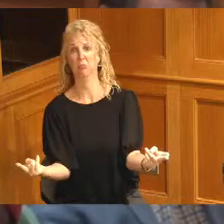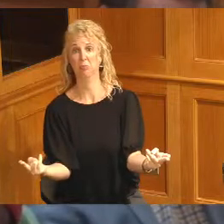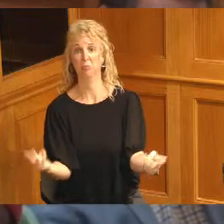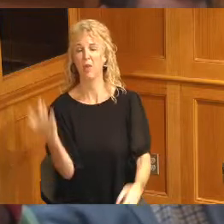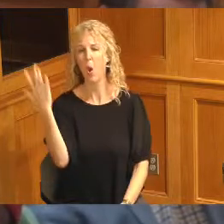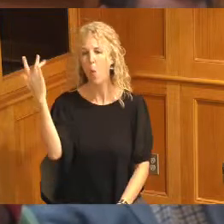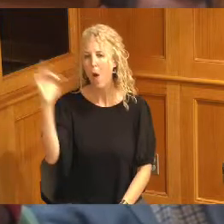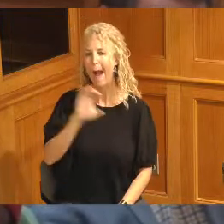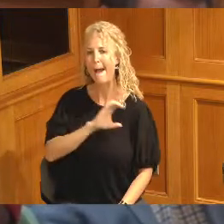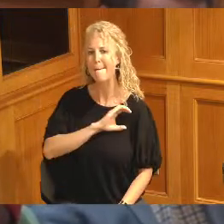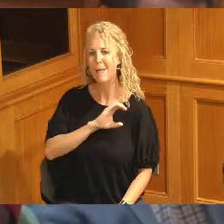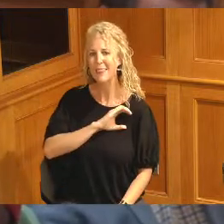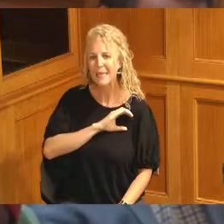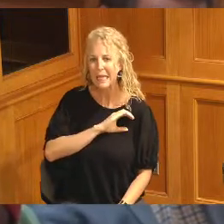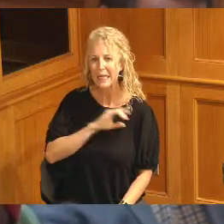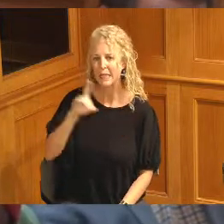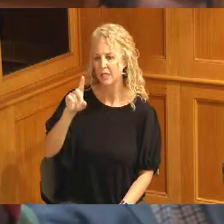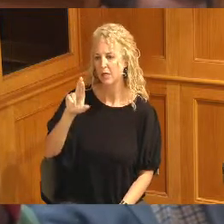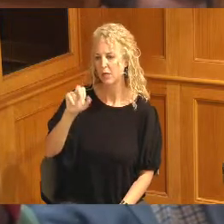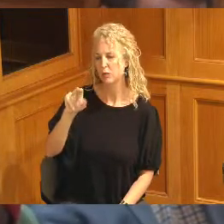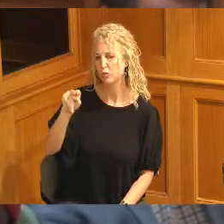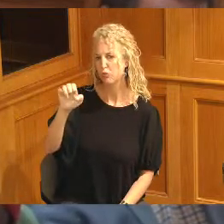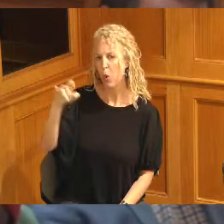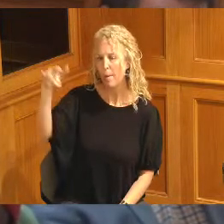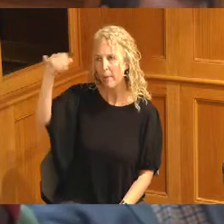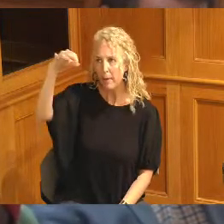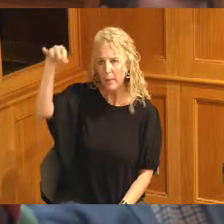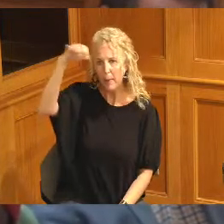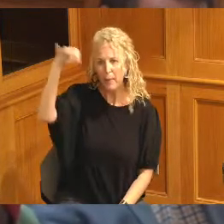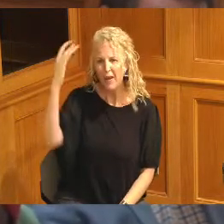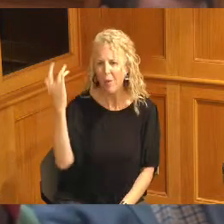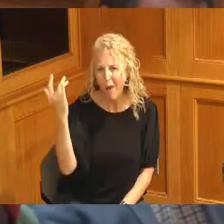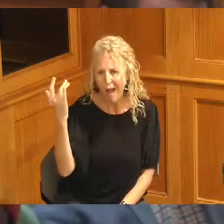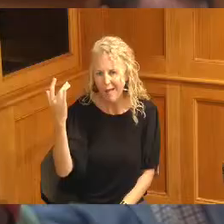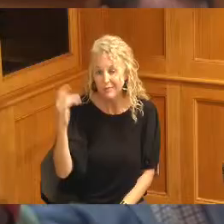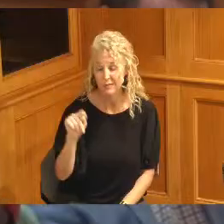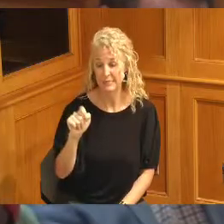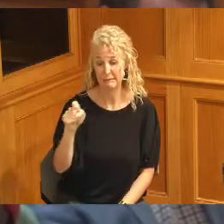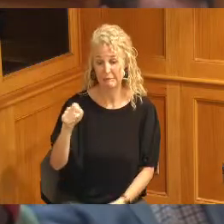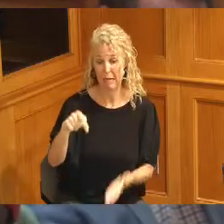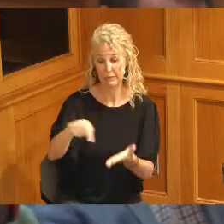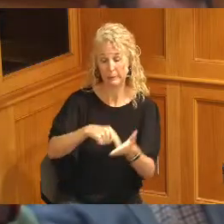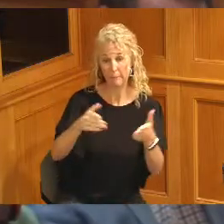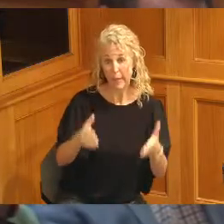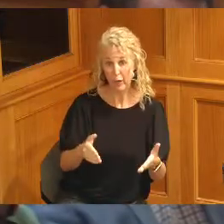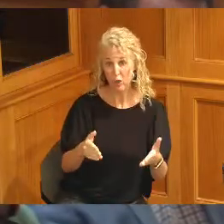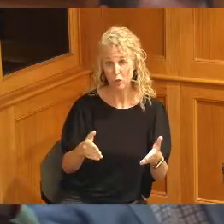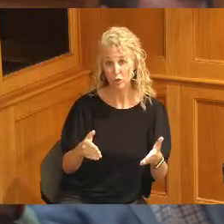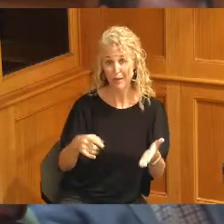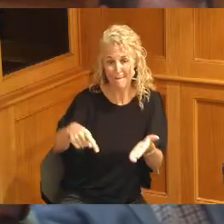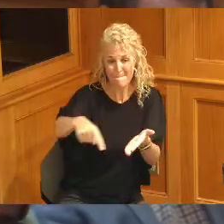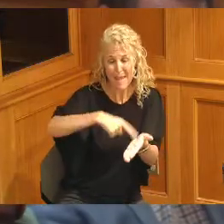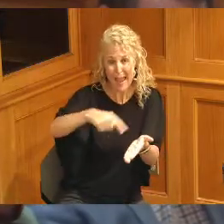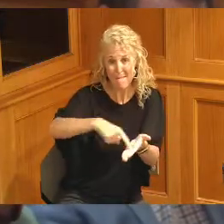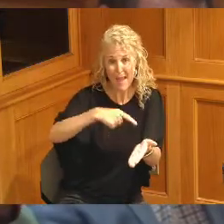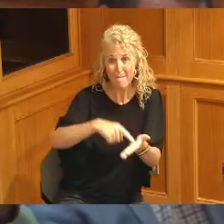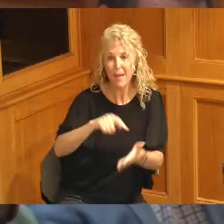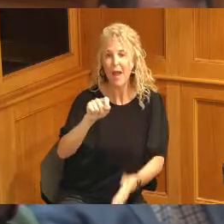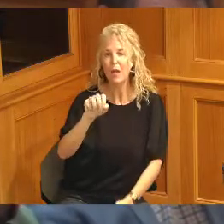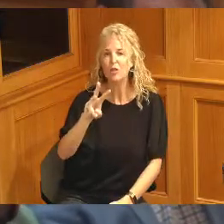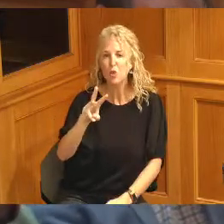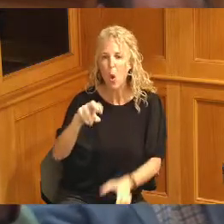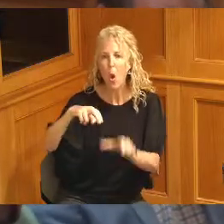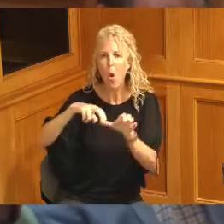out after they left to surveillance Lincoln Heights community? Why did the taxpayers have to pay for a tow truck to come and get the